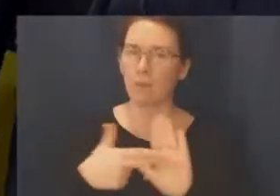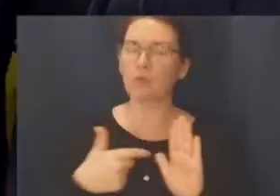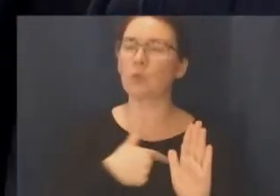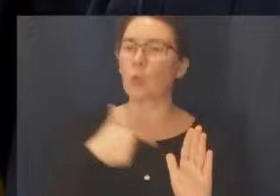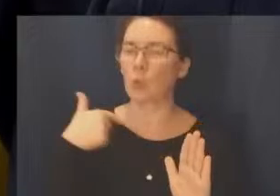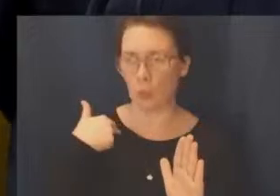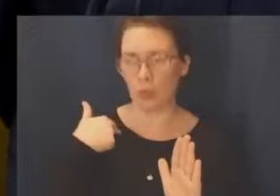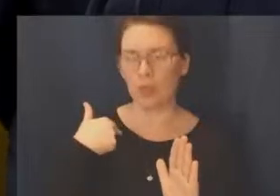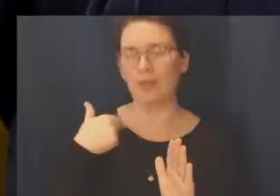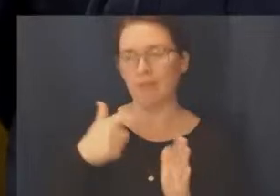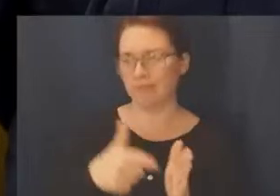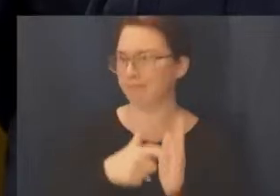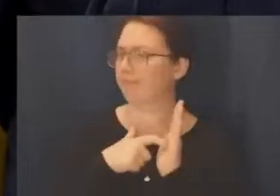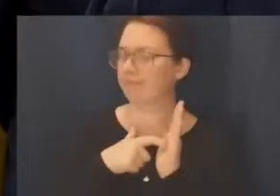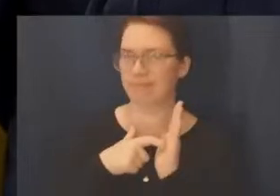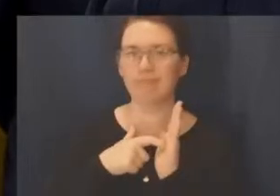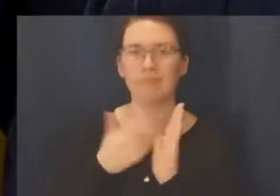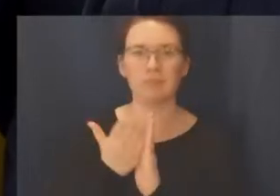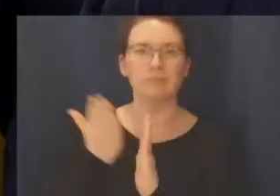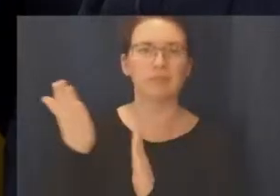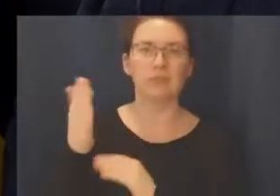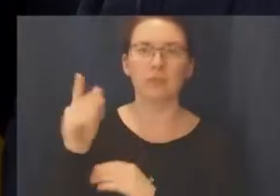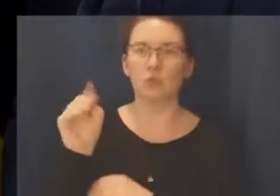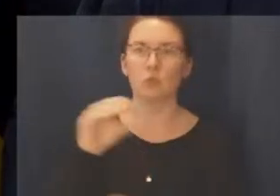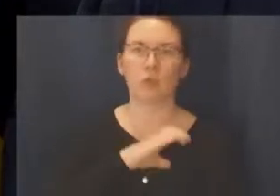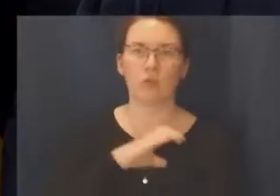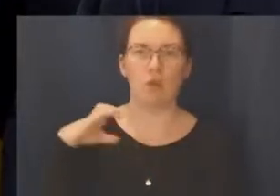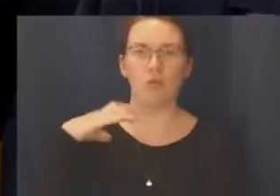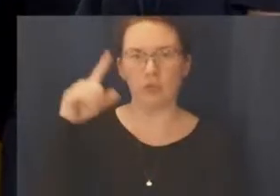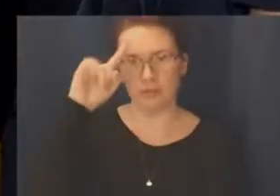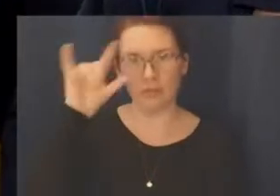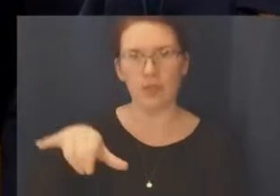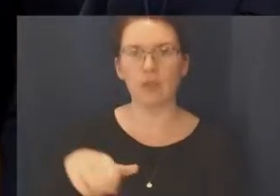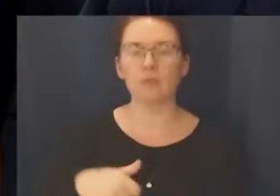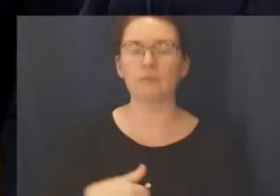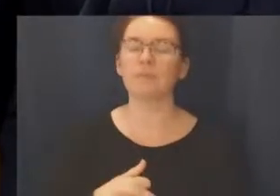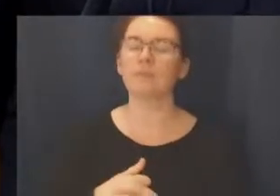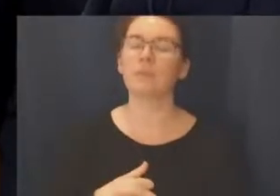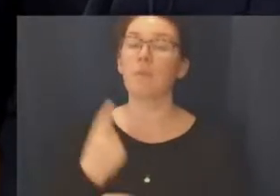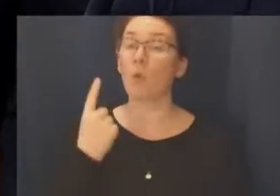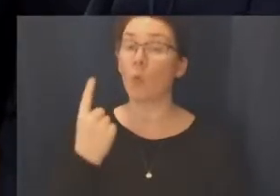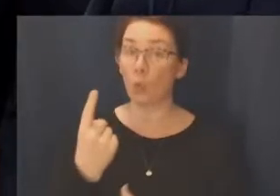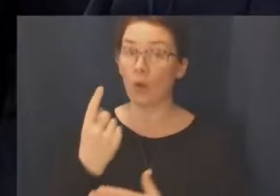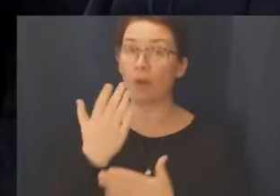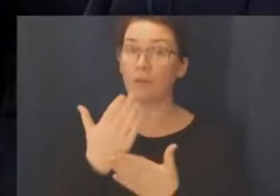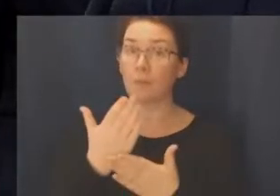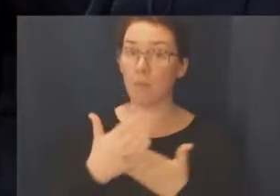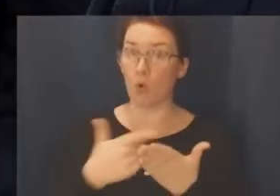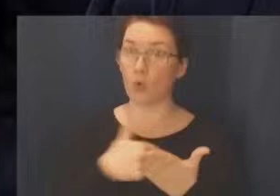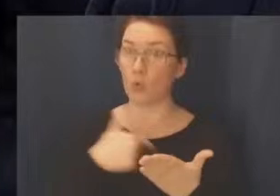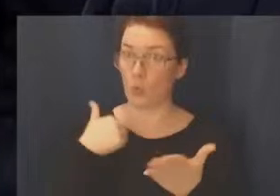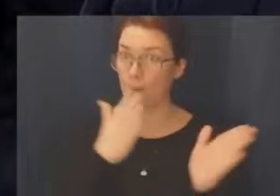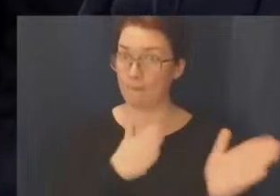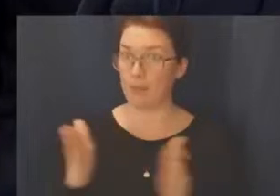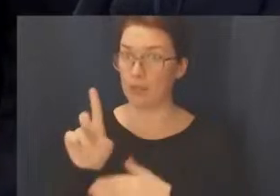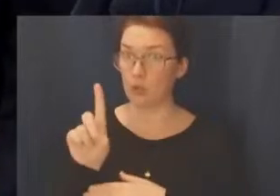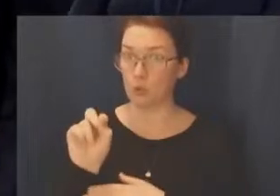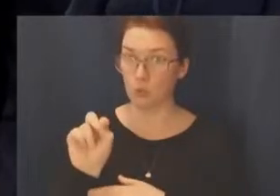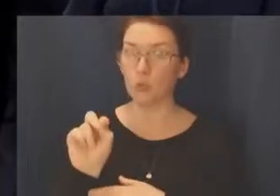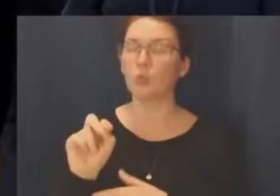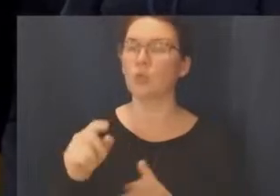But one of the things that we're going to do is we're going to post all the information we have about every additive